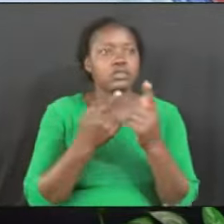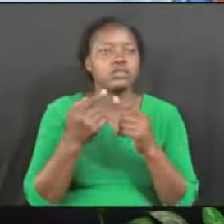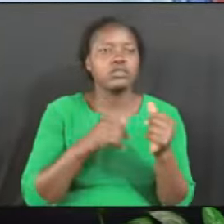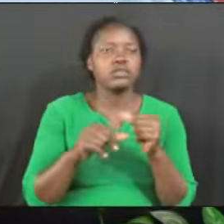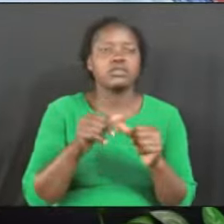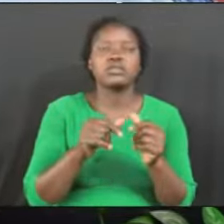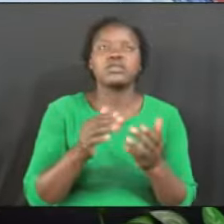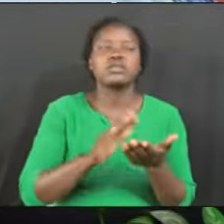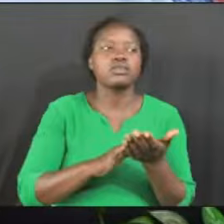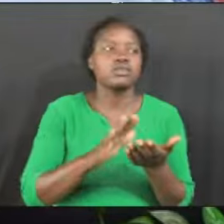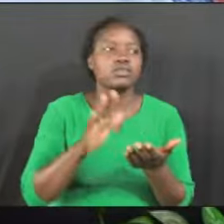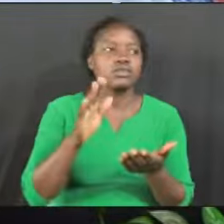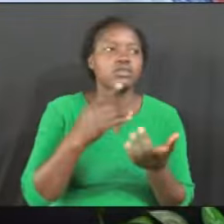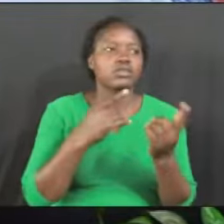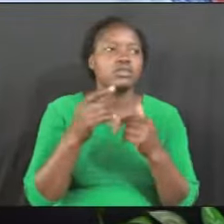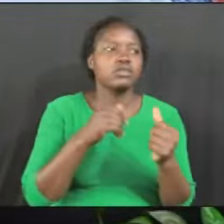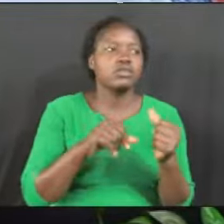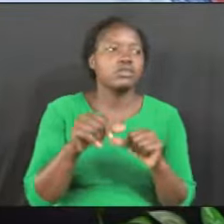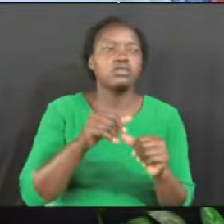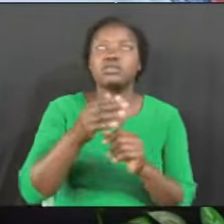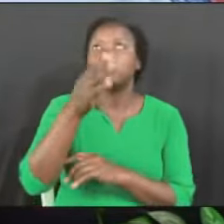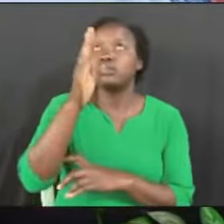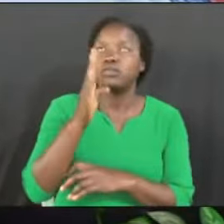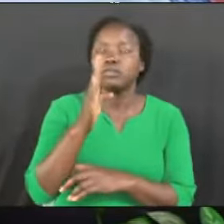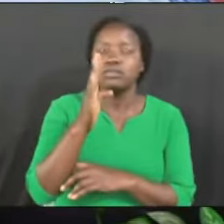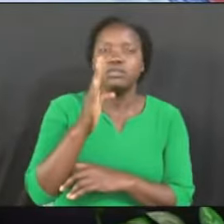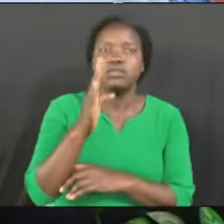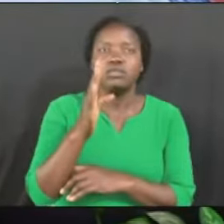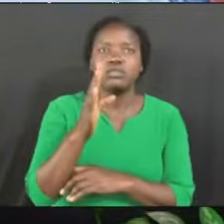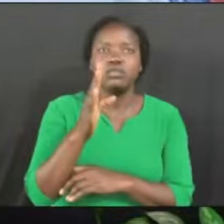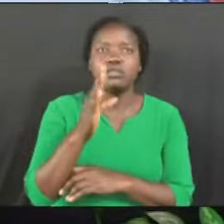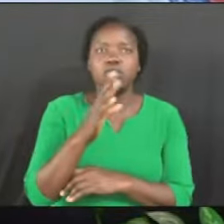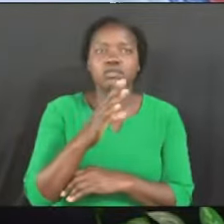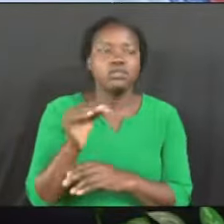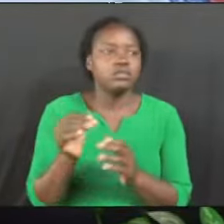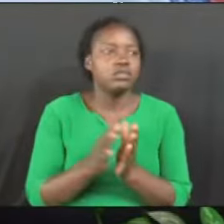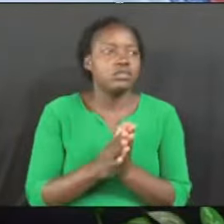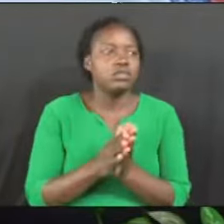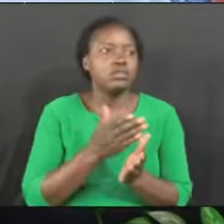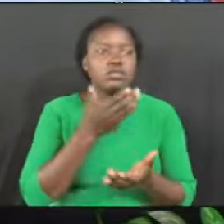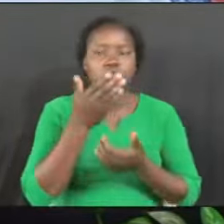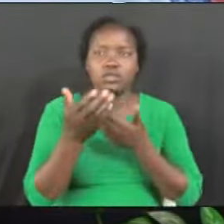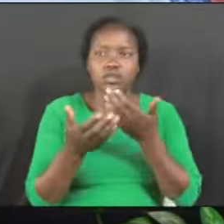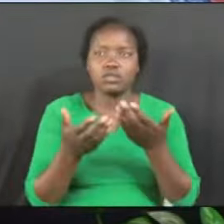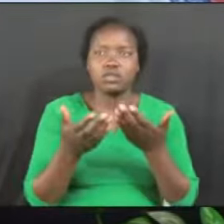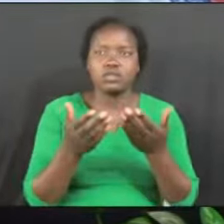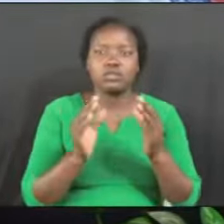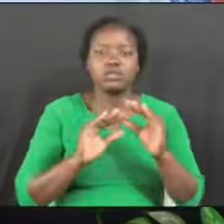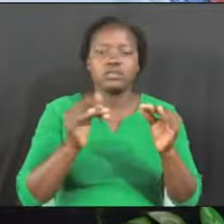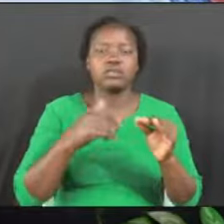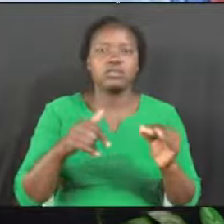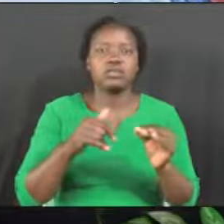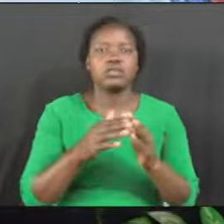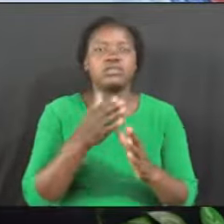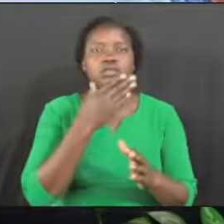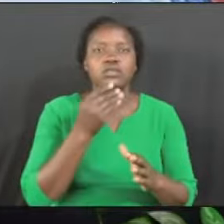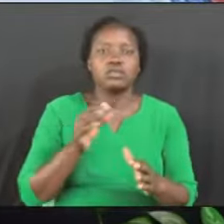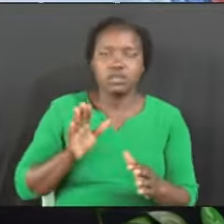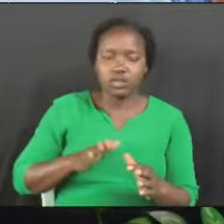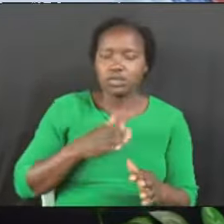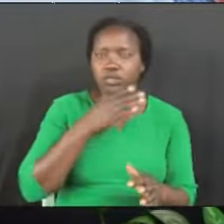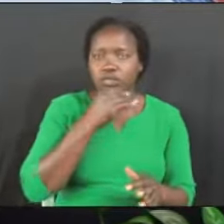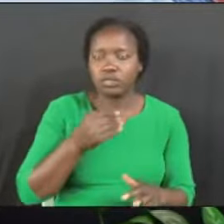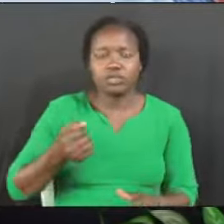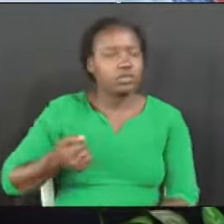glory is to talk about God. In fact, the Westminster Confessions teach us that men, women, boys,